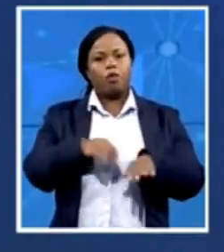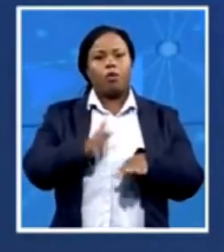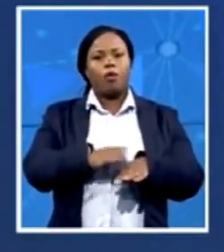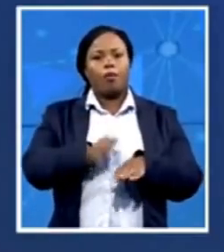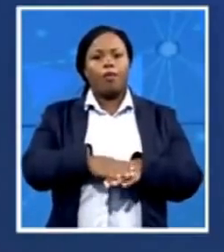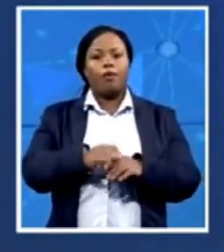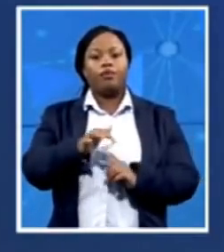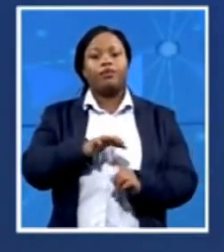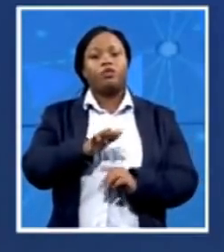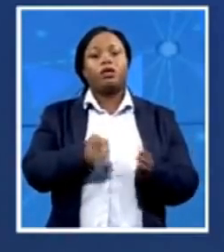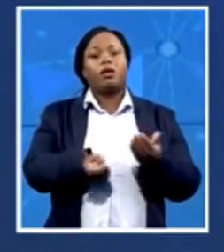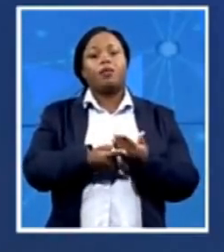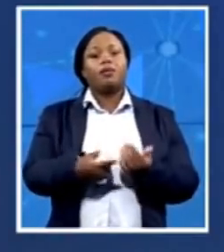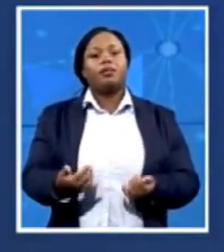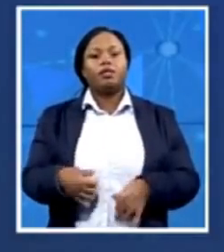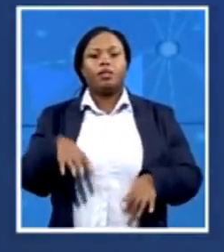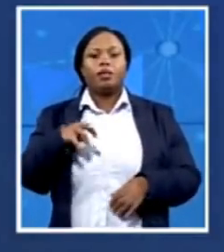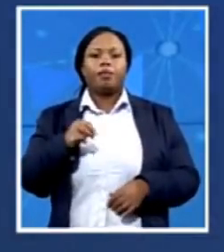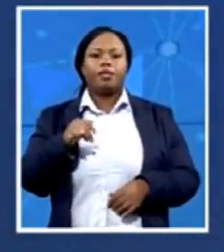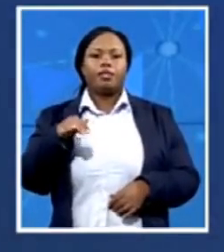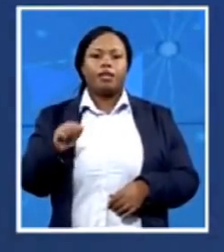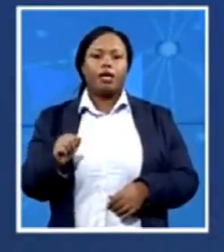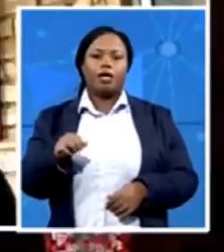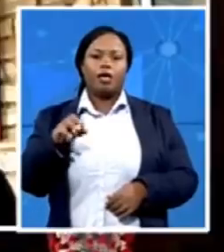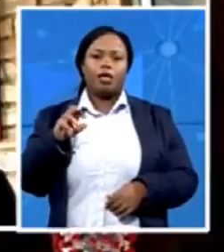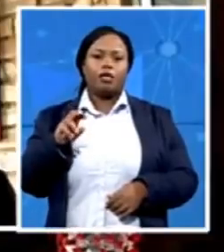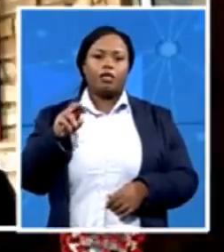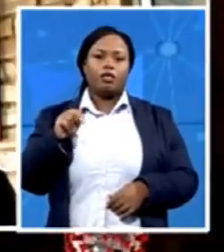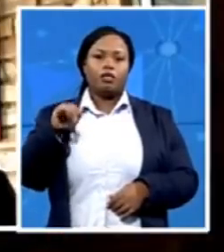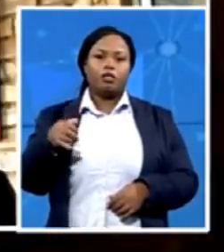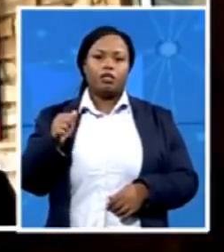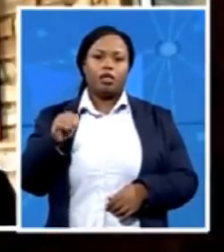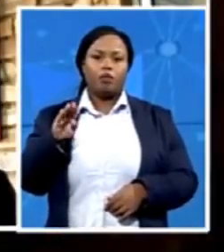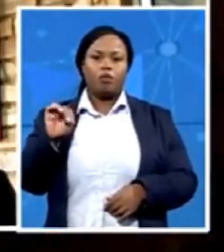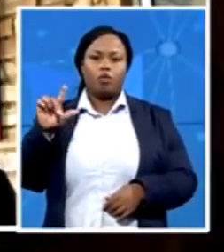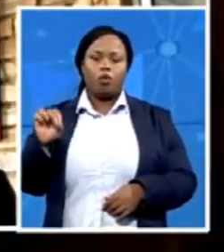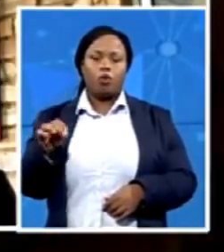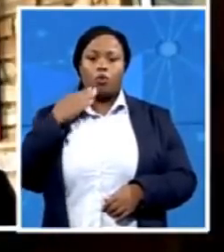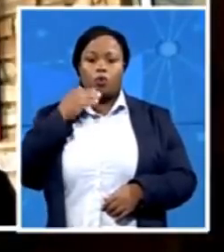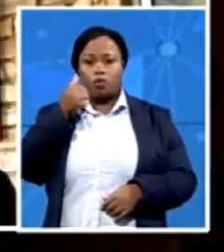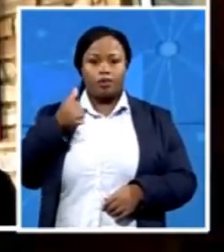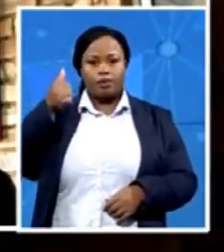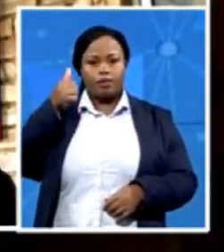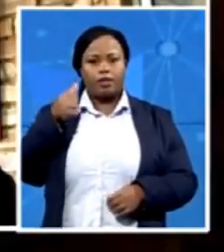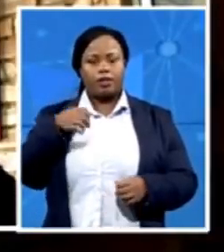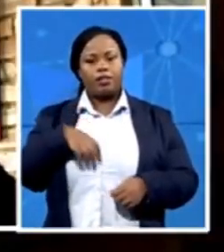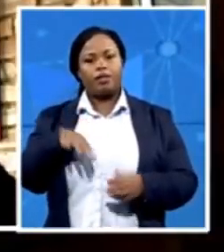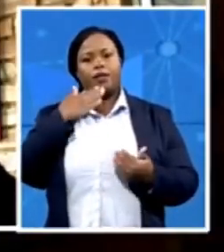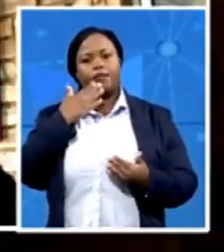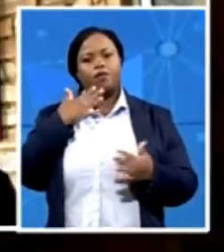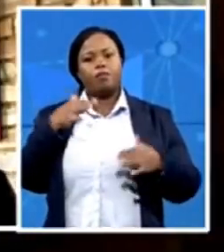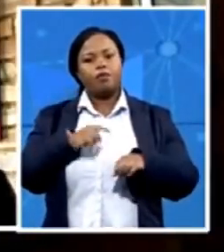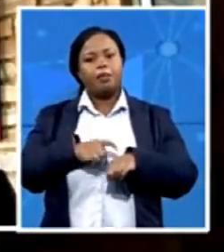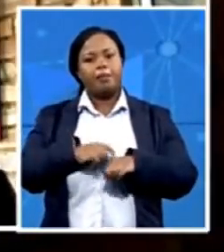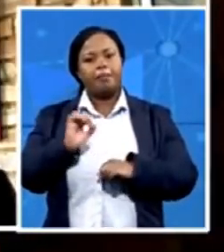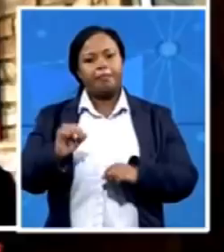Marcia Ujobolo, SARS Senior Manager, joins us now via Skype. Marcia, thank you very much indeed for your time. Thank